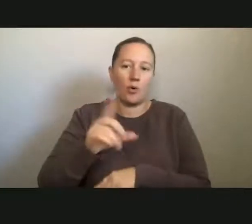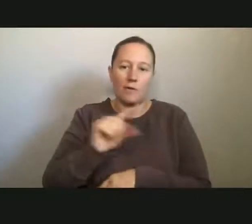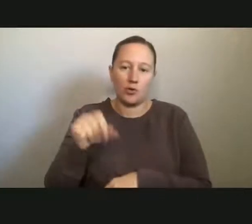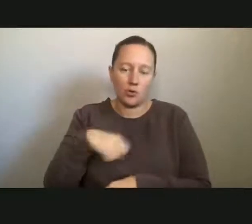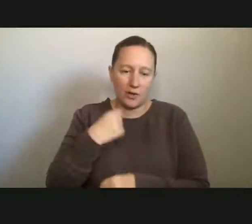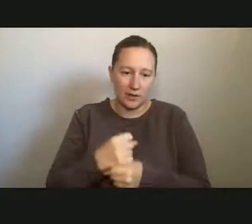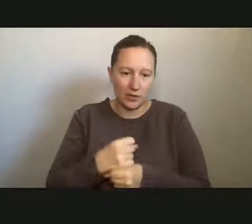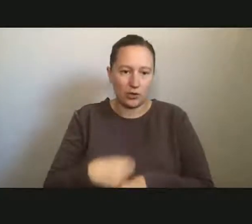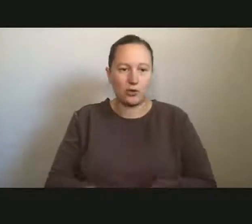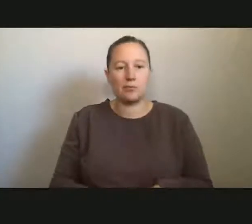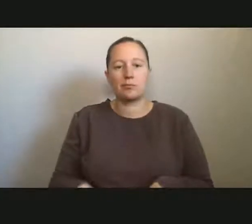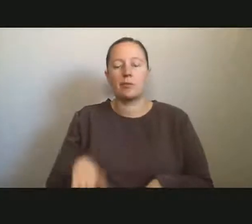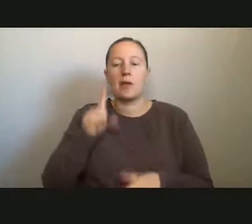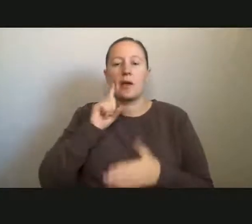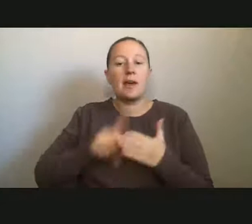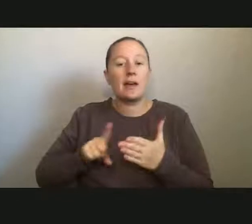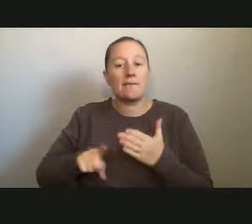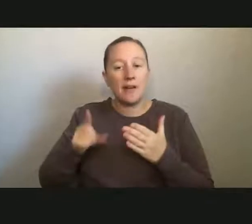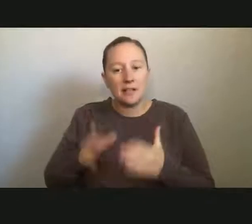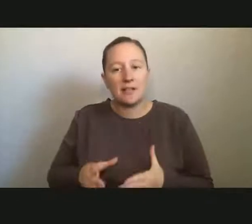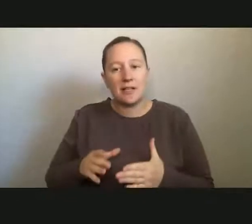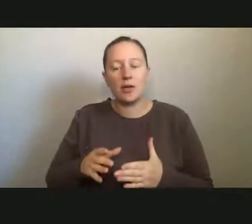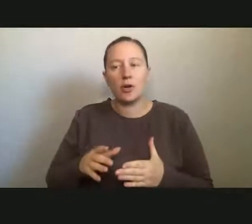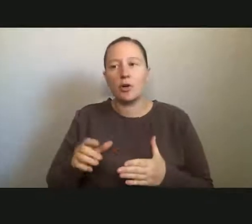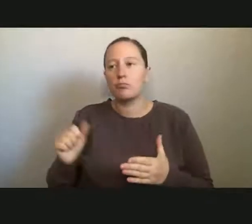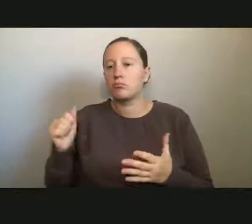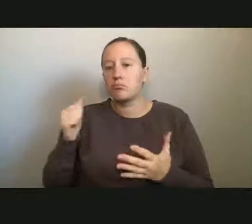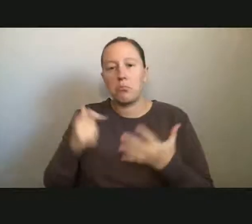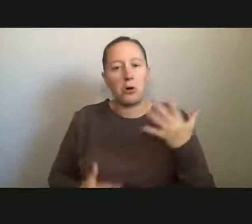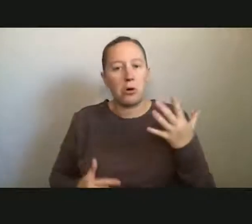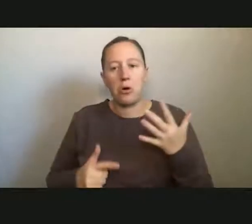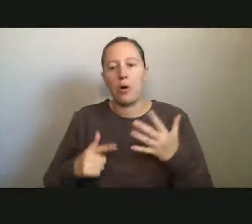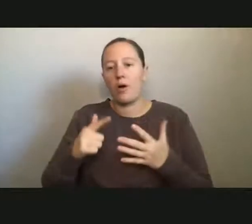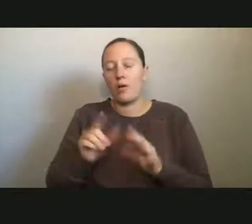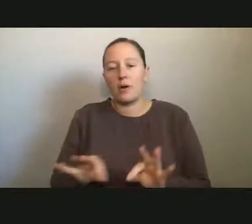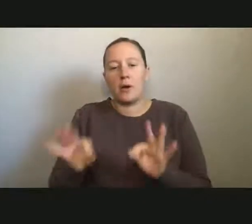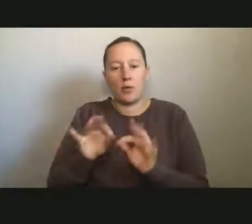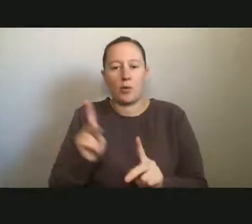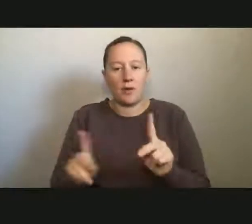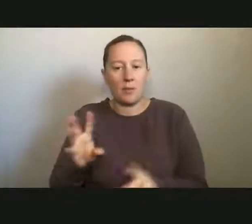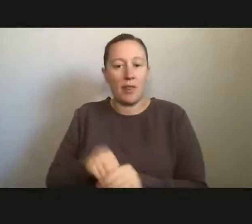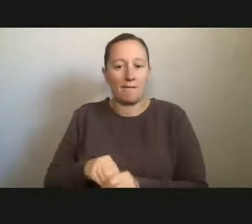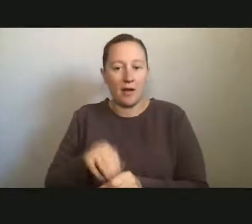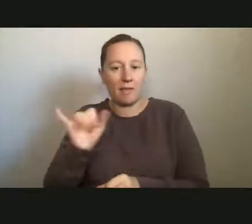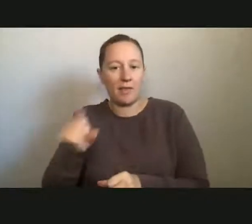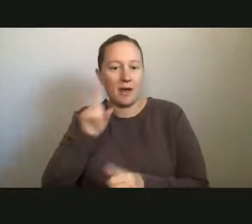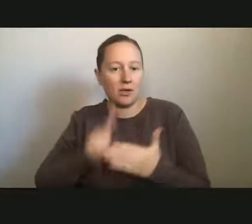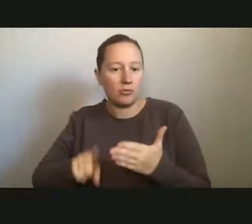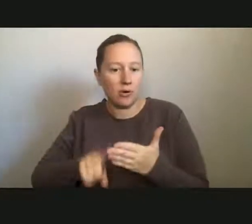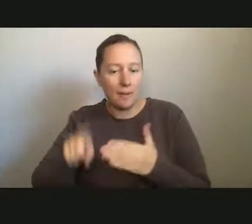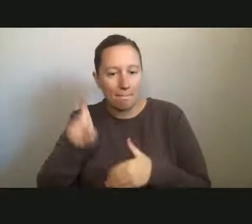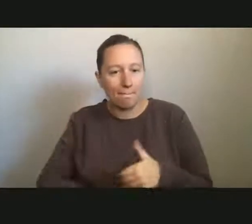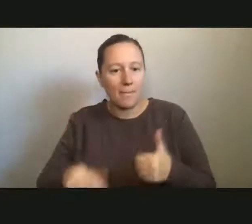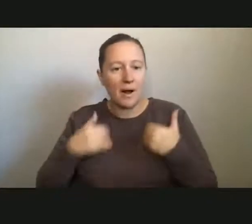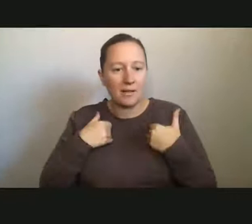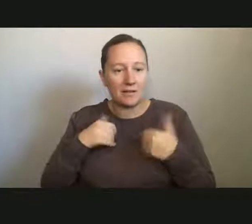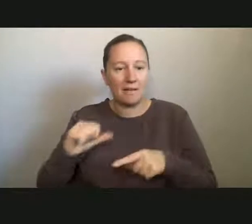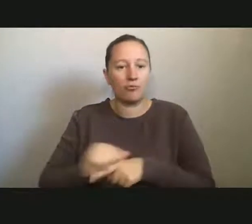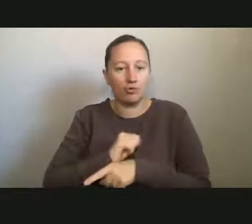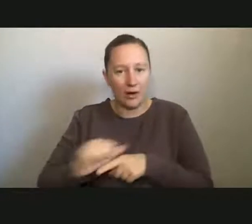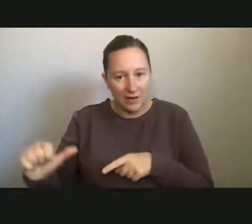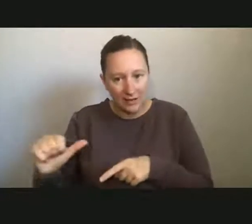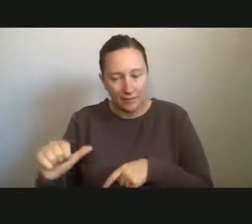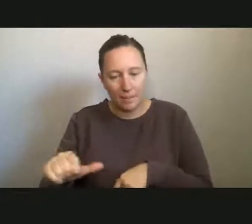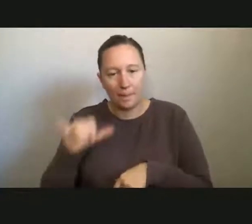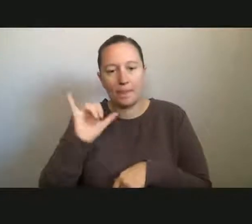the investigator and all key personnel who were involved in the research need to have human subjects training. This